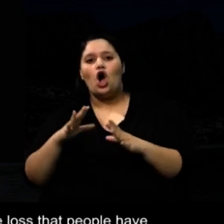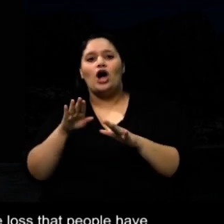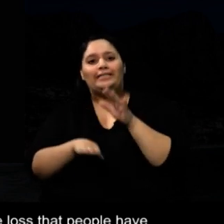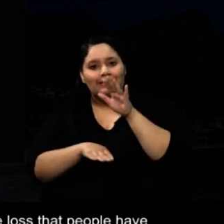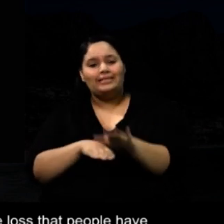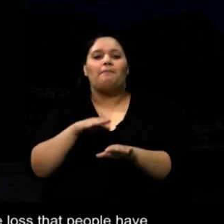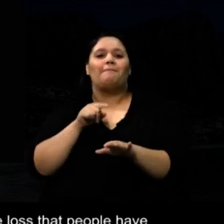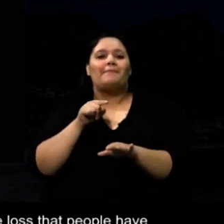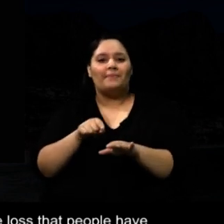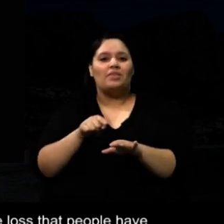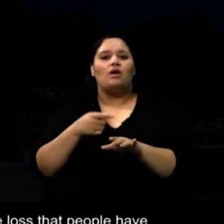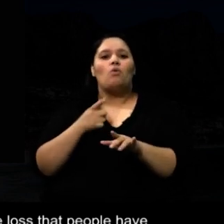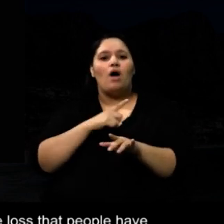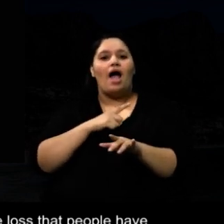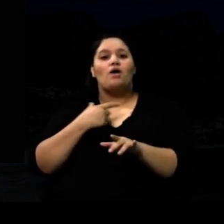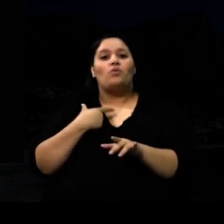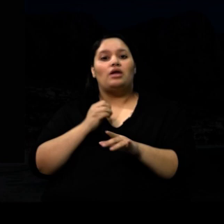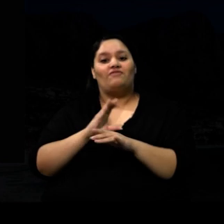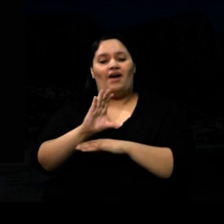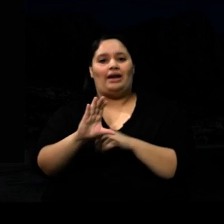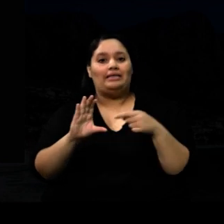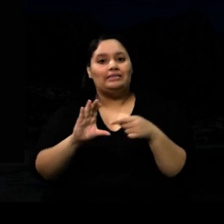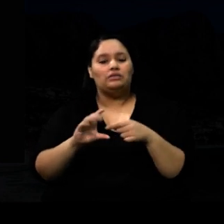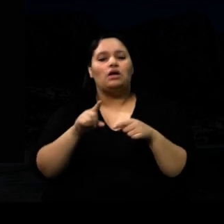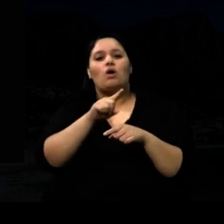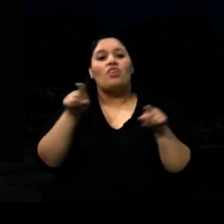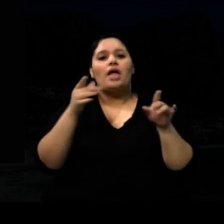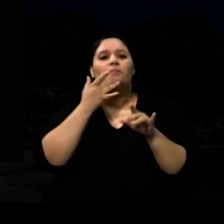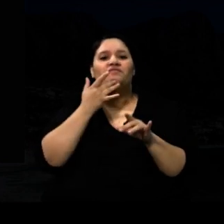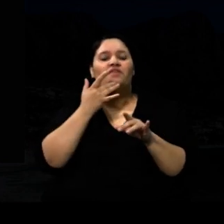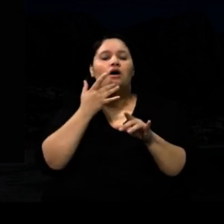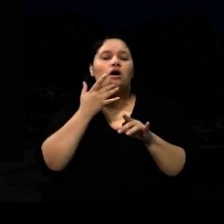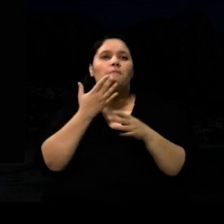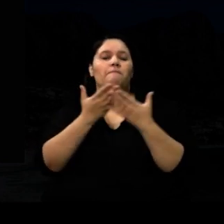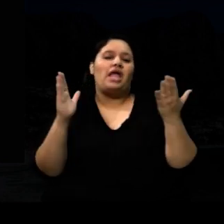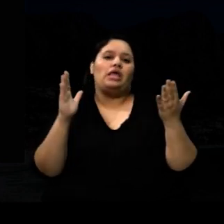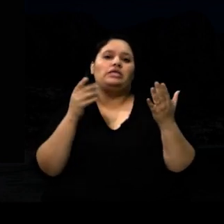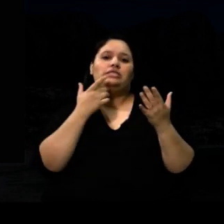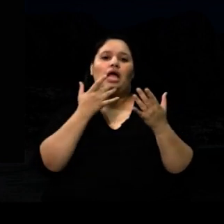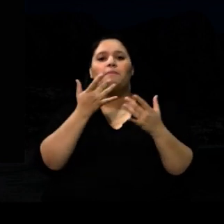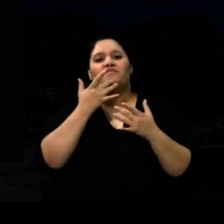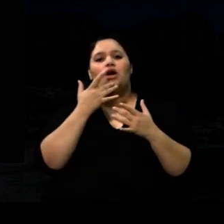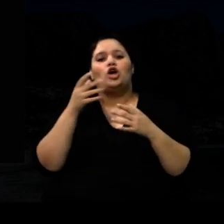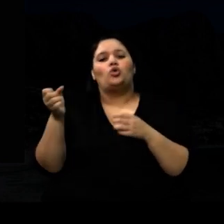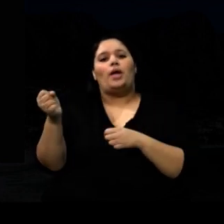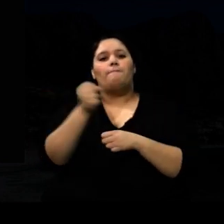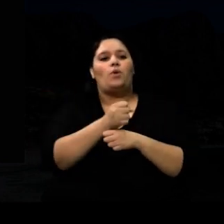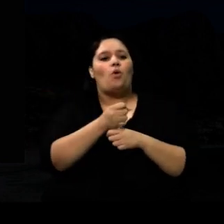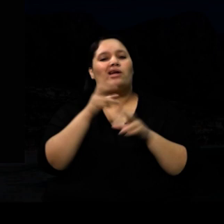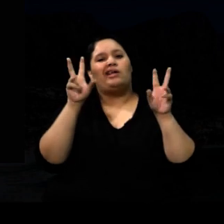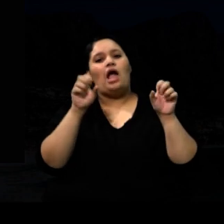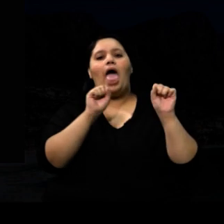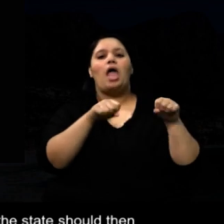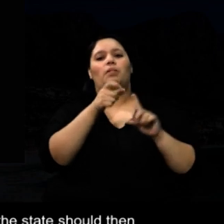people have in terms of finance. They rather prefer to employ an abled person than a disabled